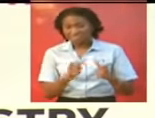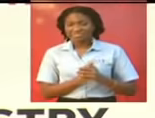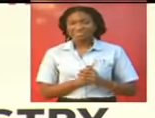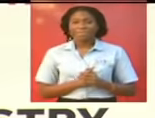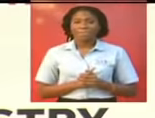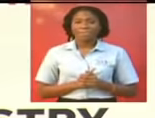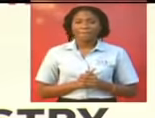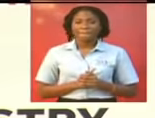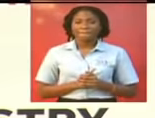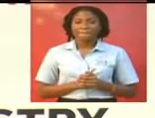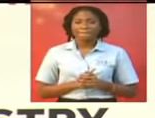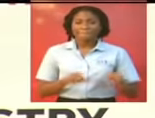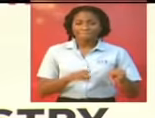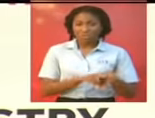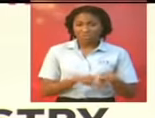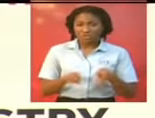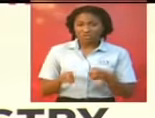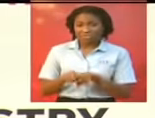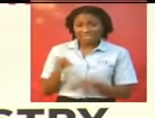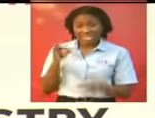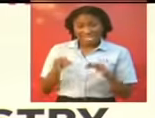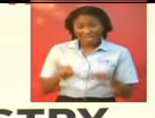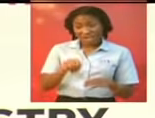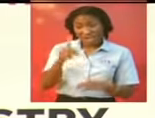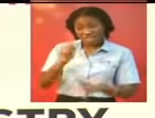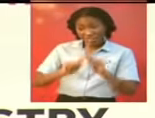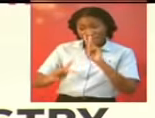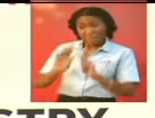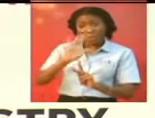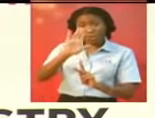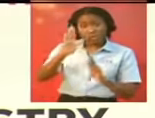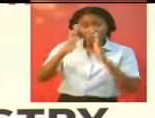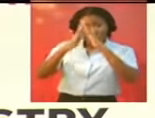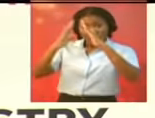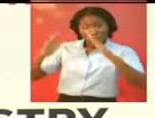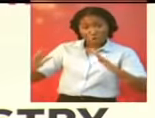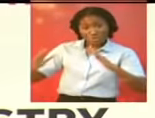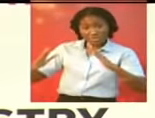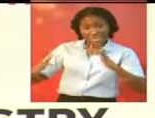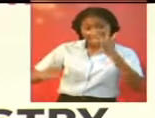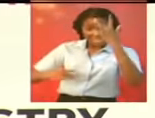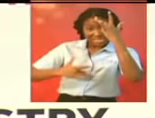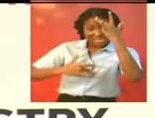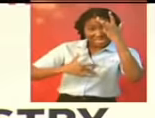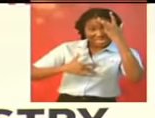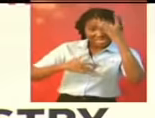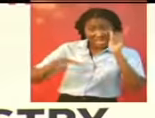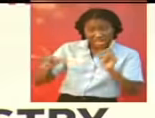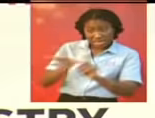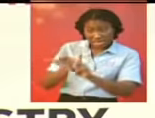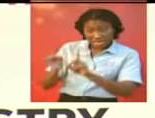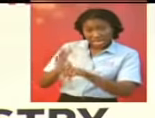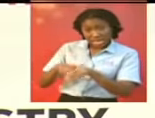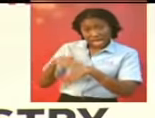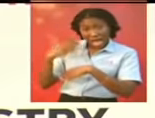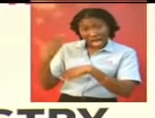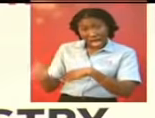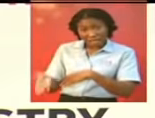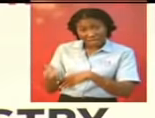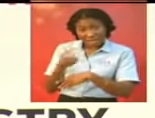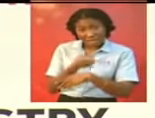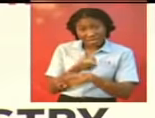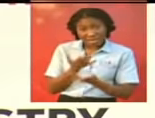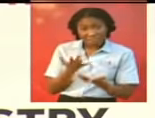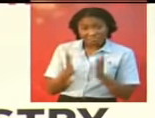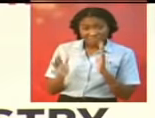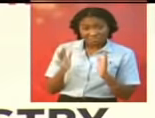is determined by other members of your household contracting the virus afterwards. So, of course, if someone comes on after, maybe 7